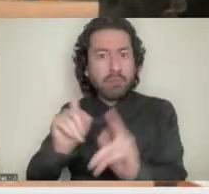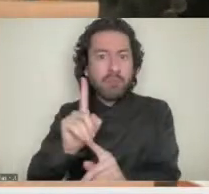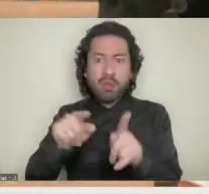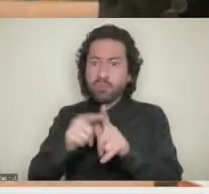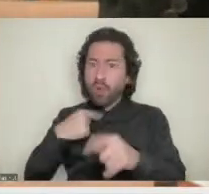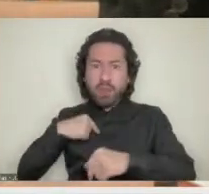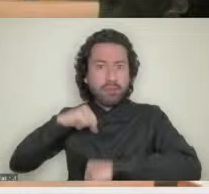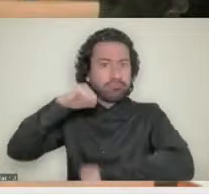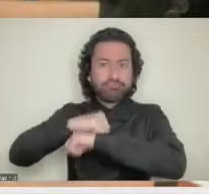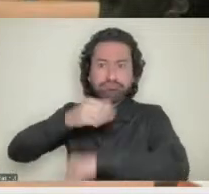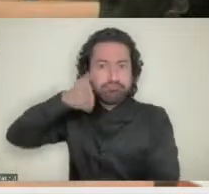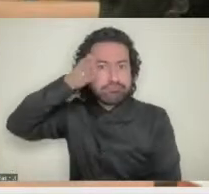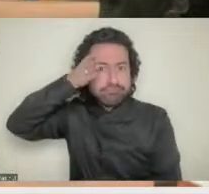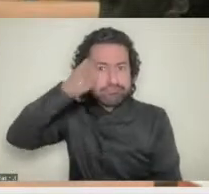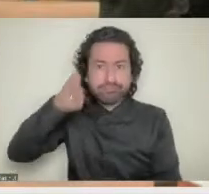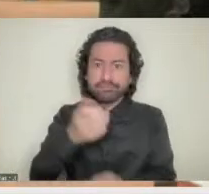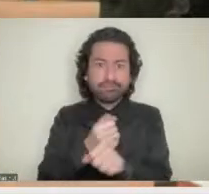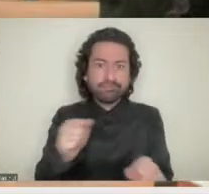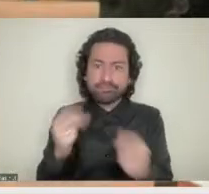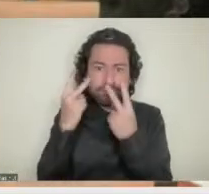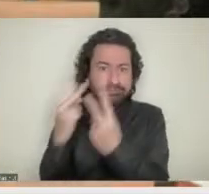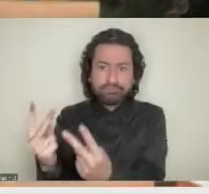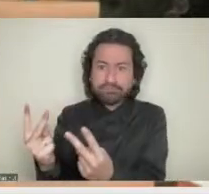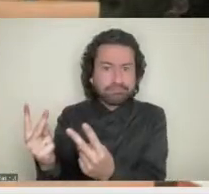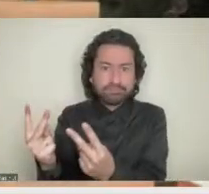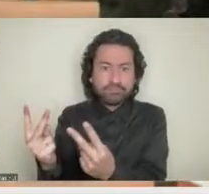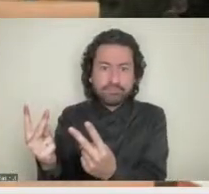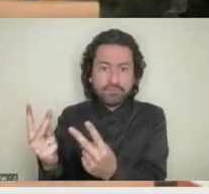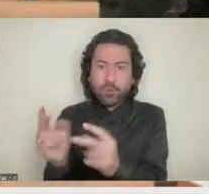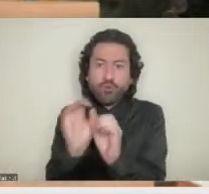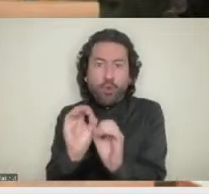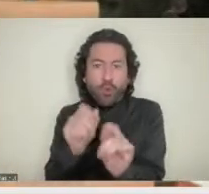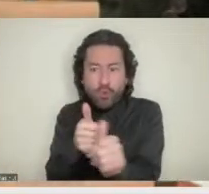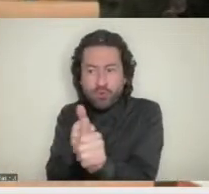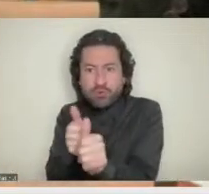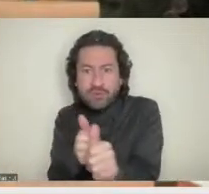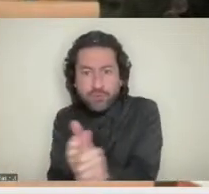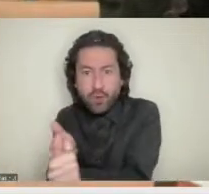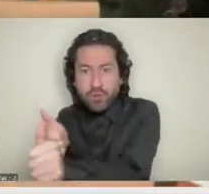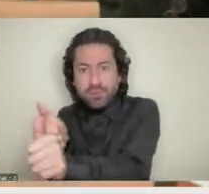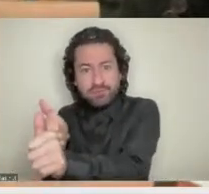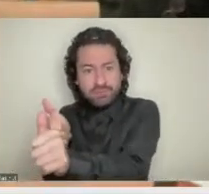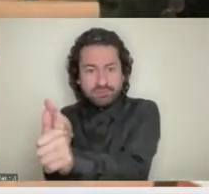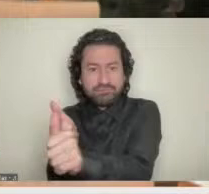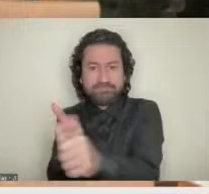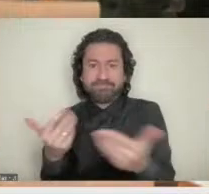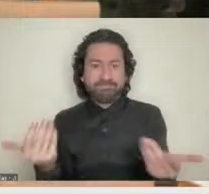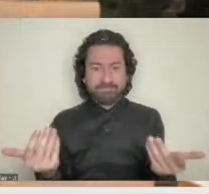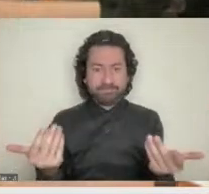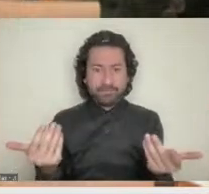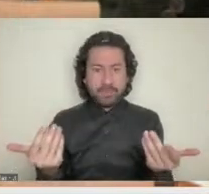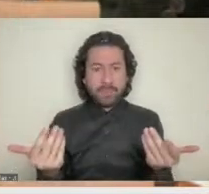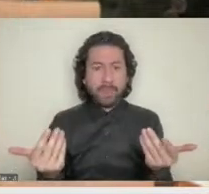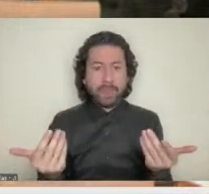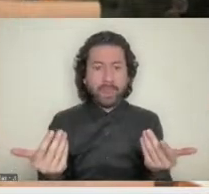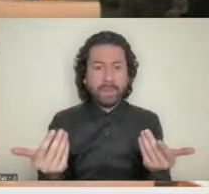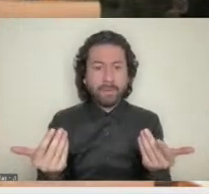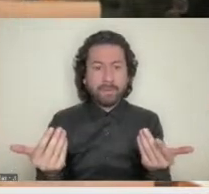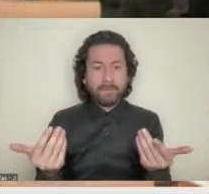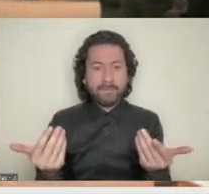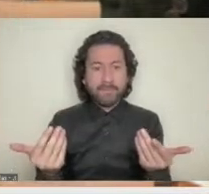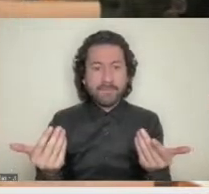the degree to which they're improving their livelihoods, so their life conditions. So